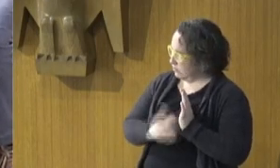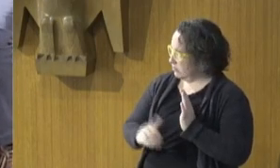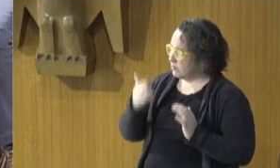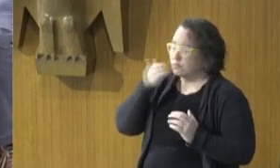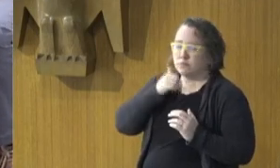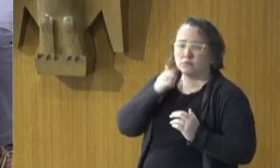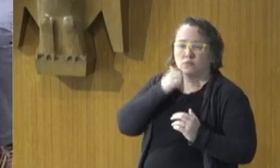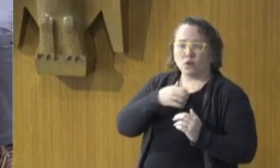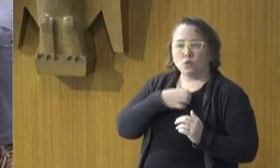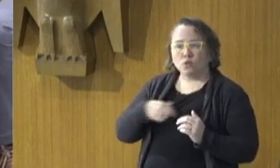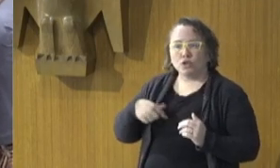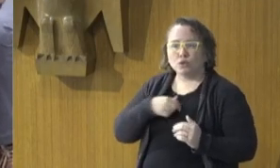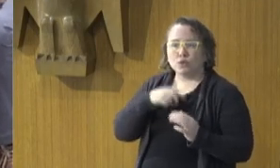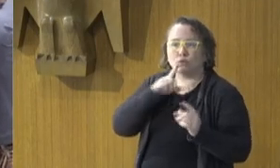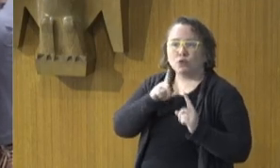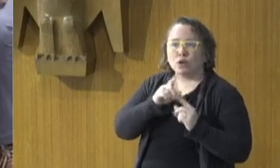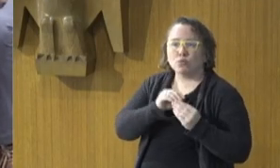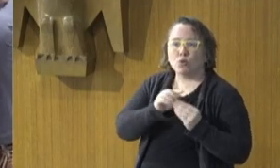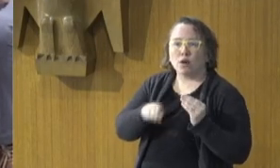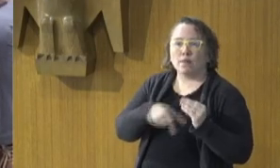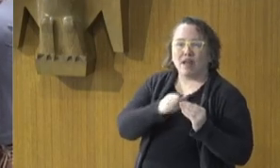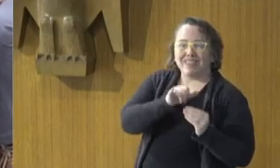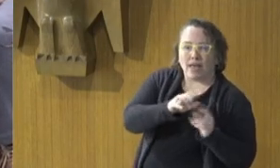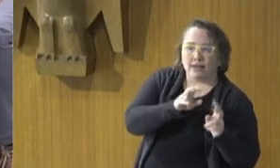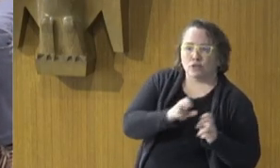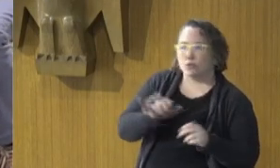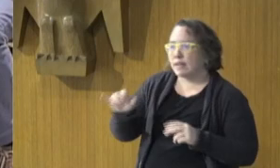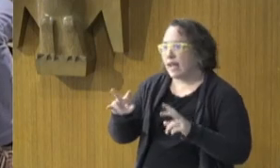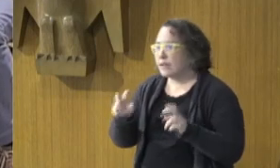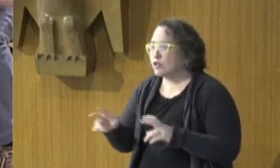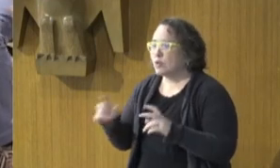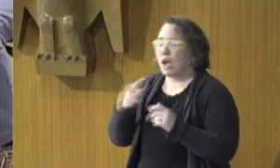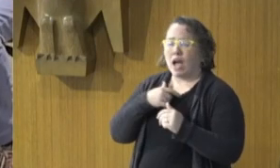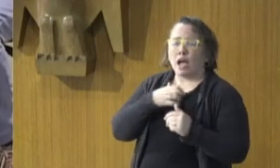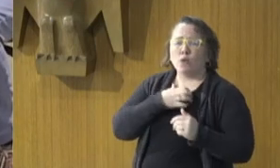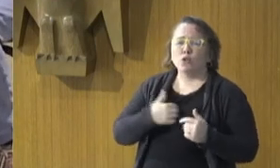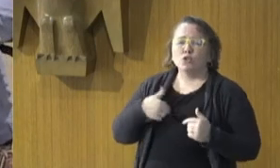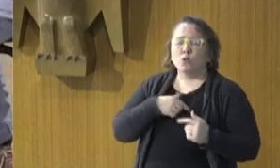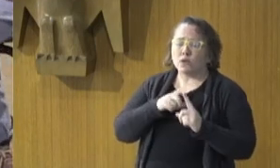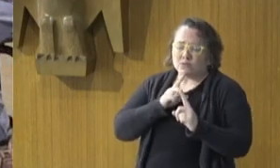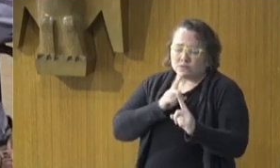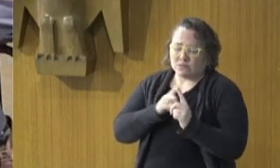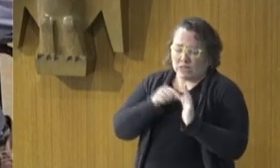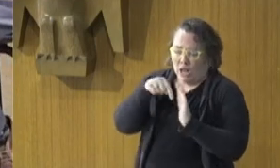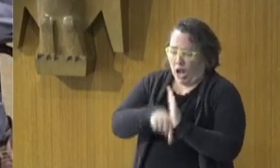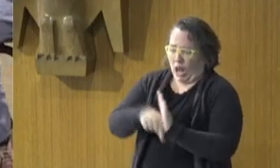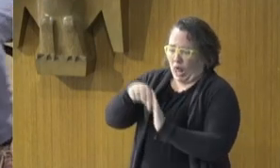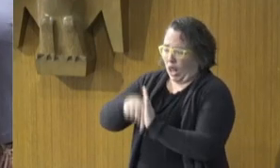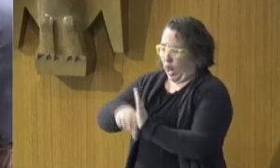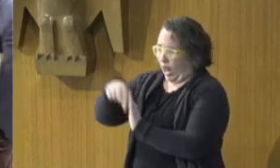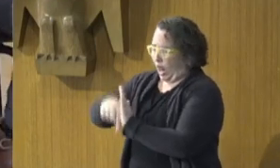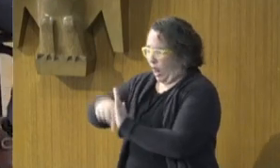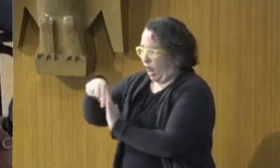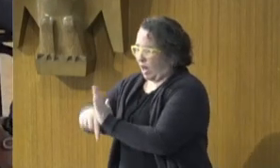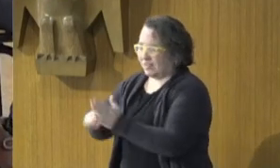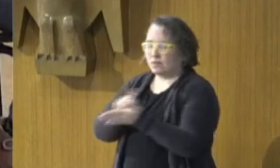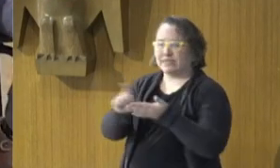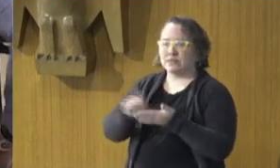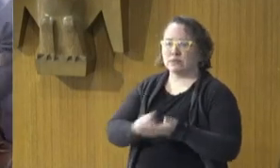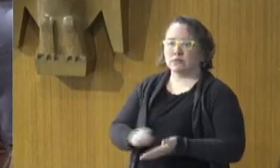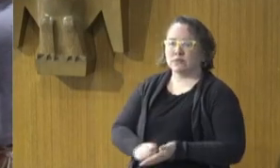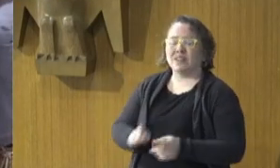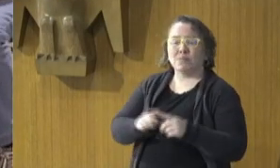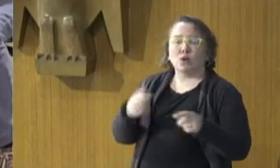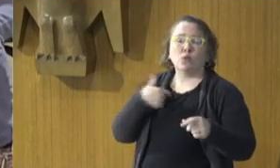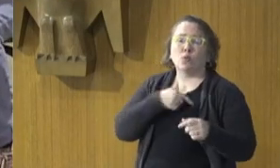wish we would talk more about this issue or that issue. And I wish we could talk about every issue every single week. The reality is that we have to continue